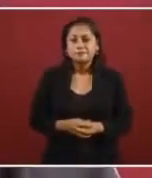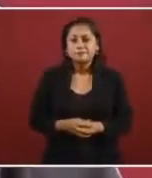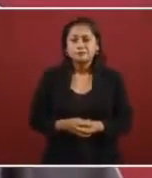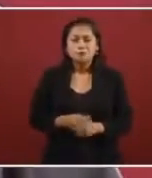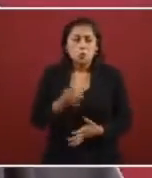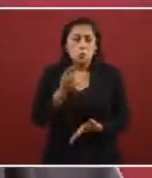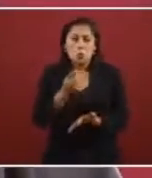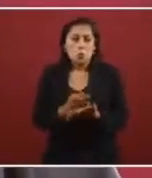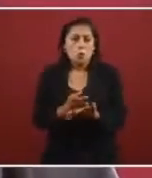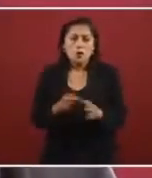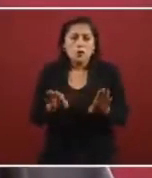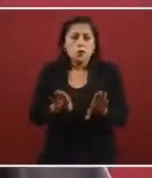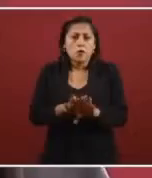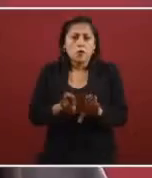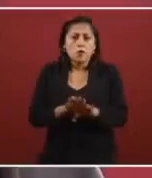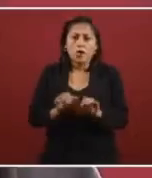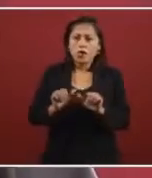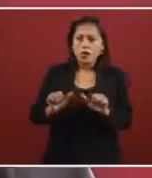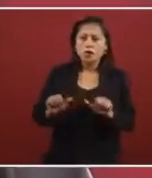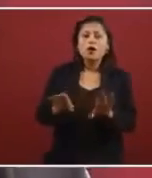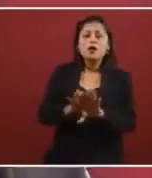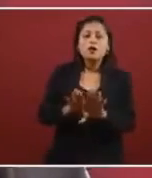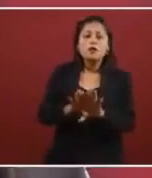It's just a matter of behaving well.